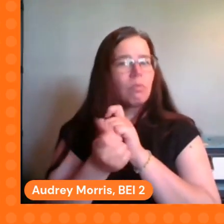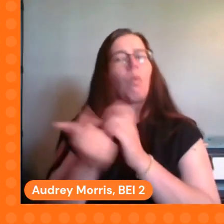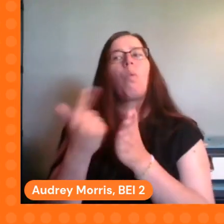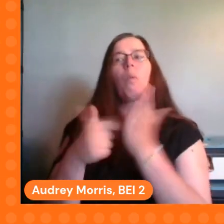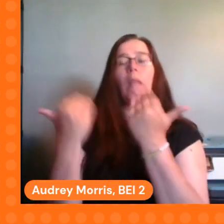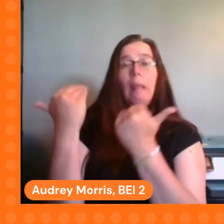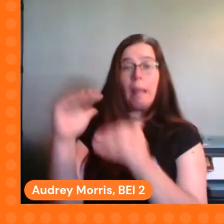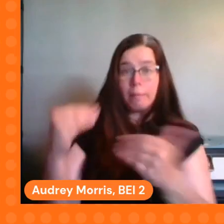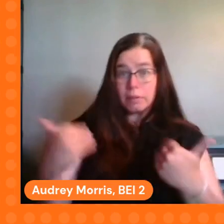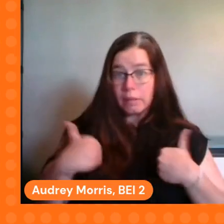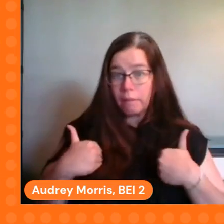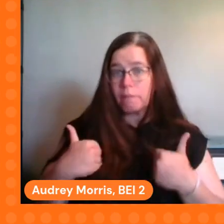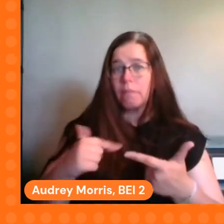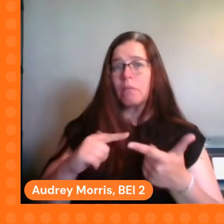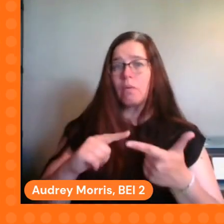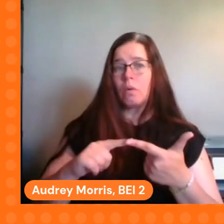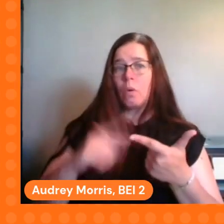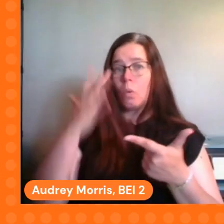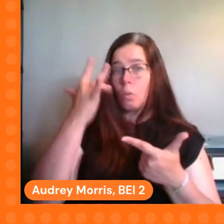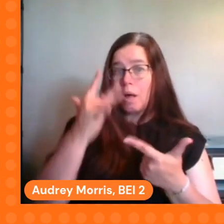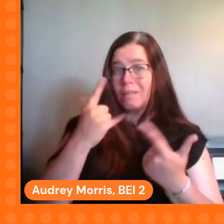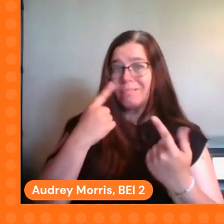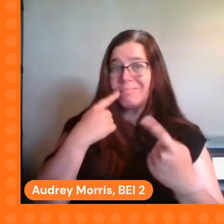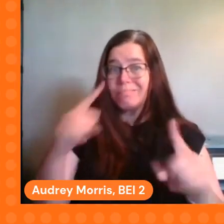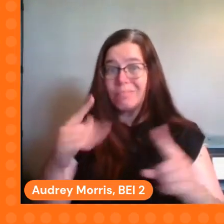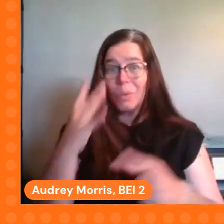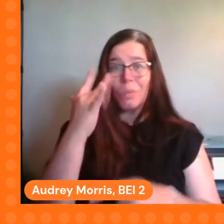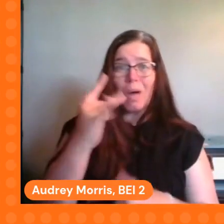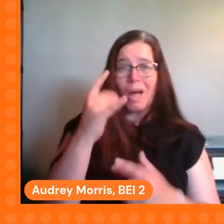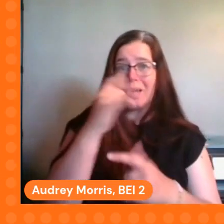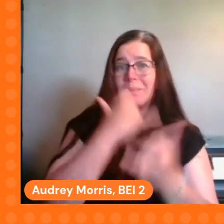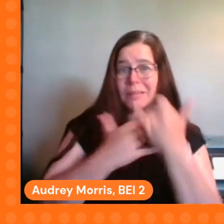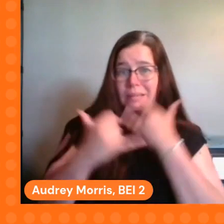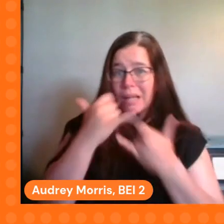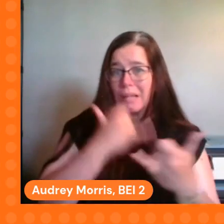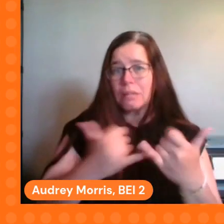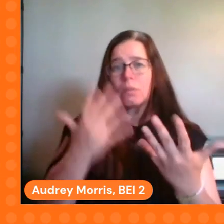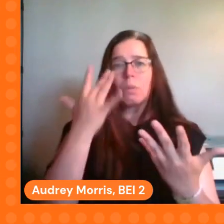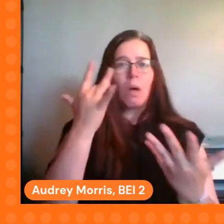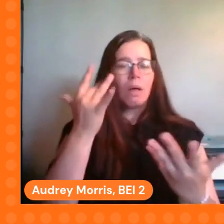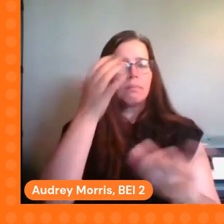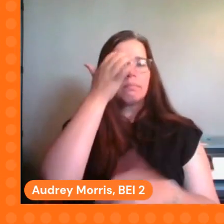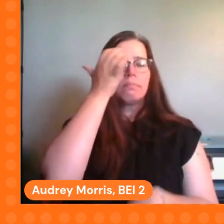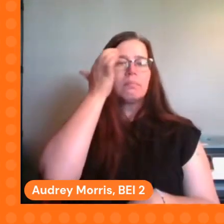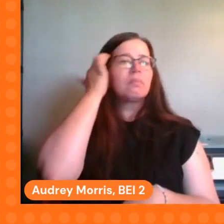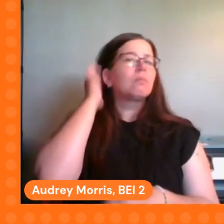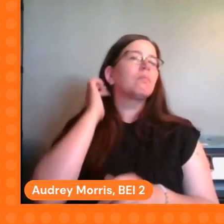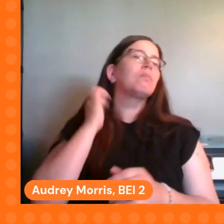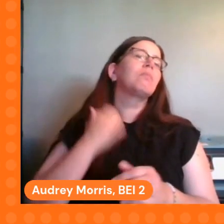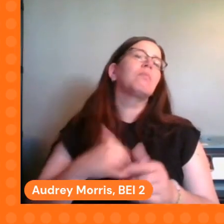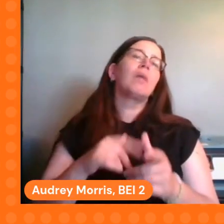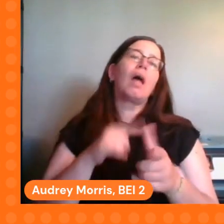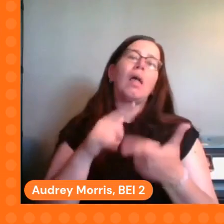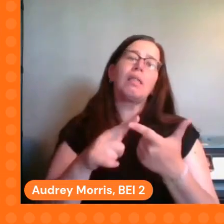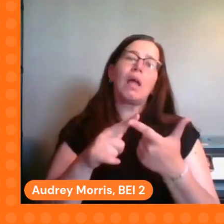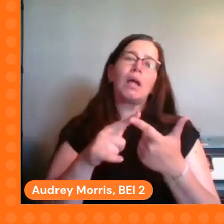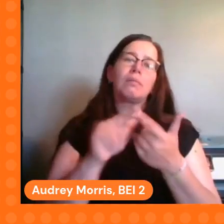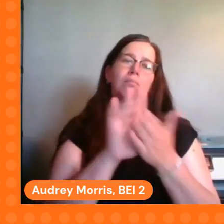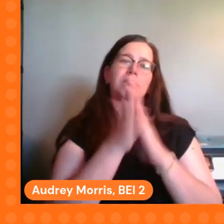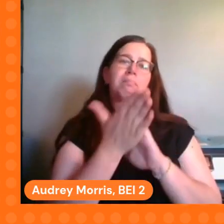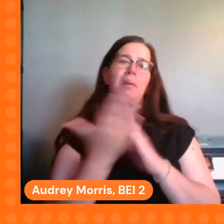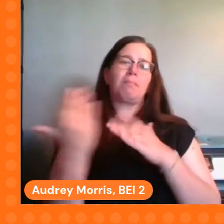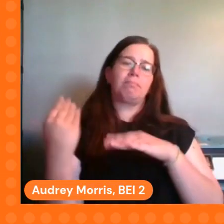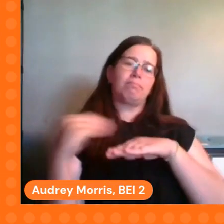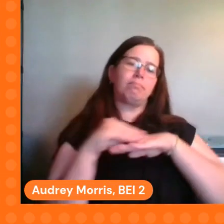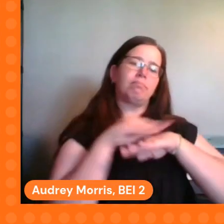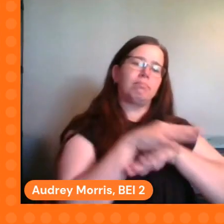are, why do they hallucinate, why do they make mistakes? And then with all of that, you bring it to life by taking models into Scratch.